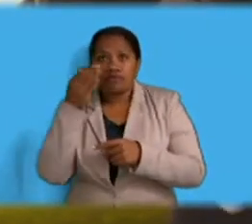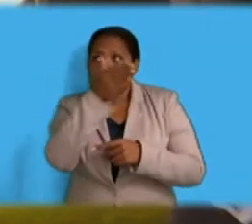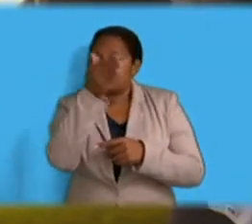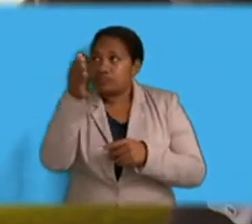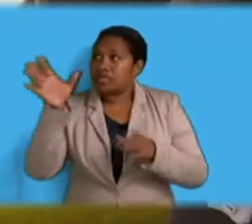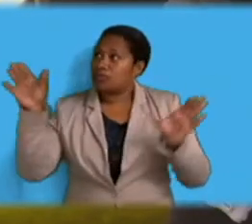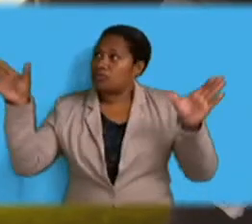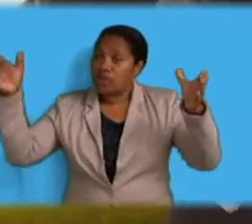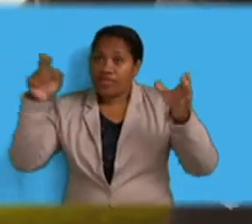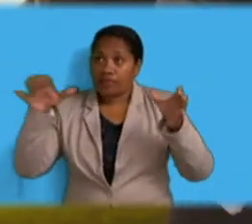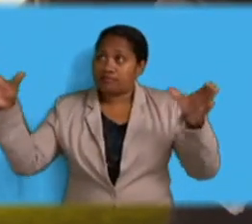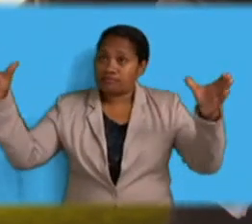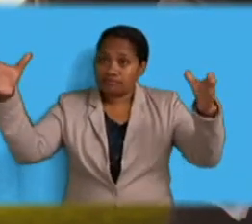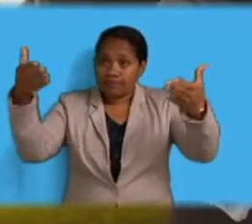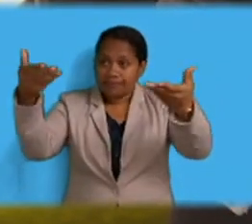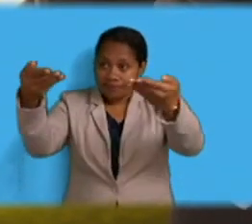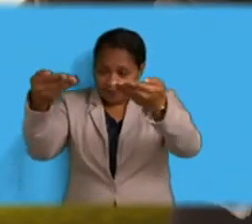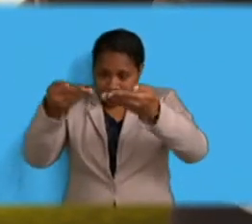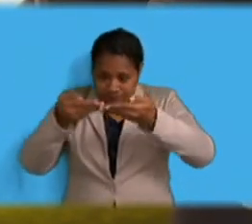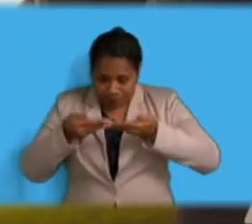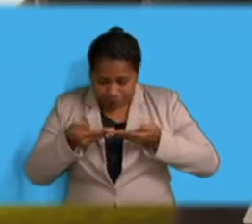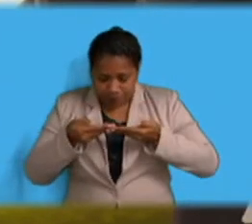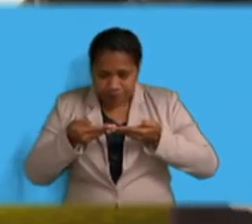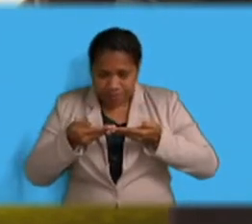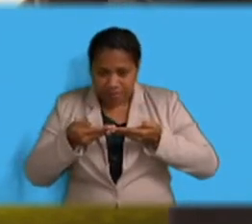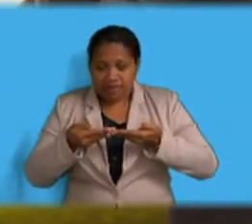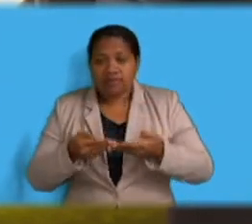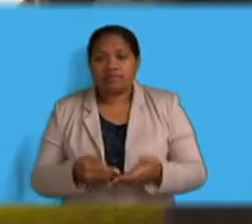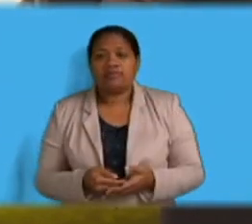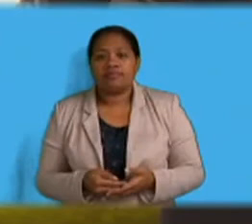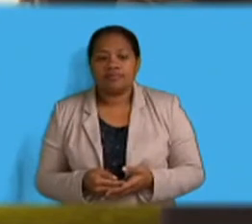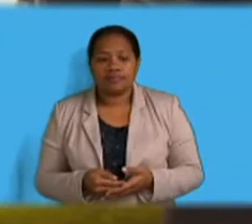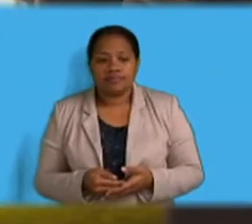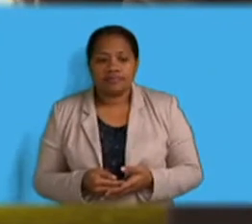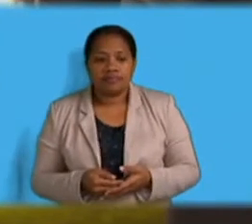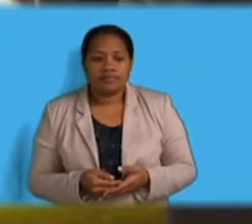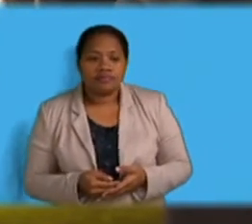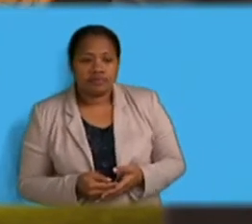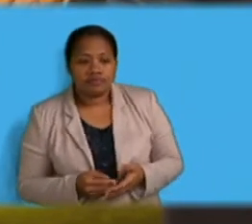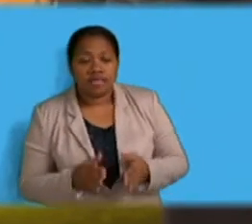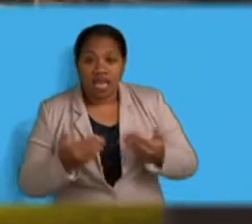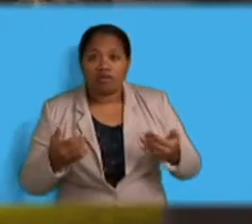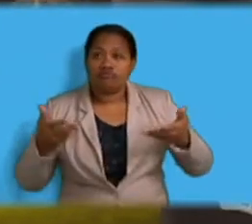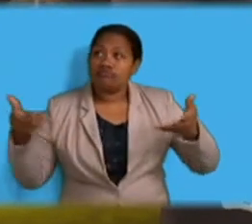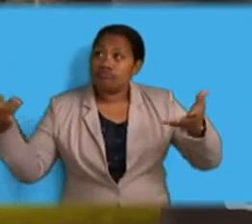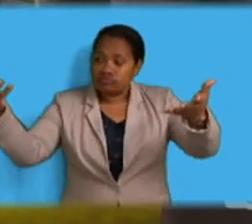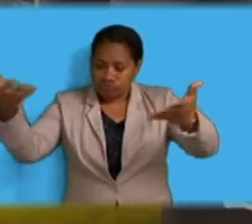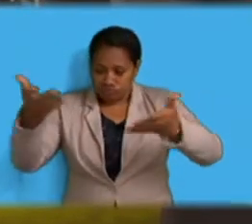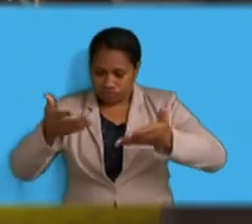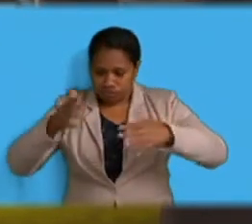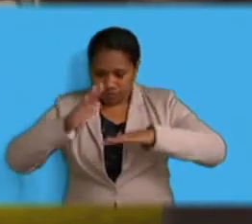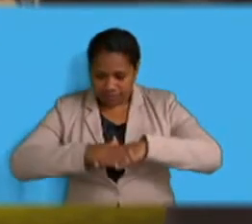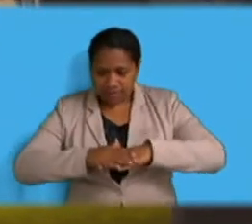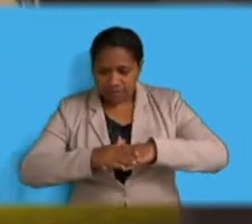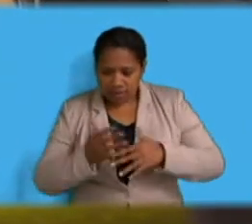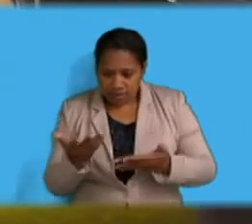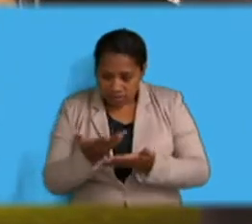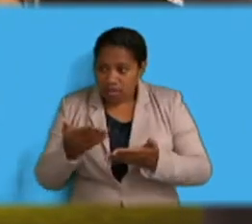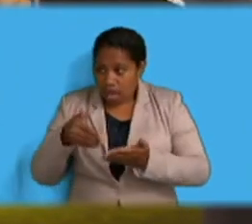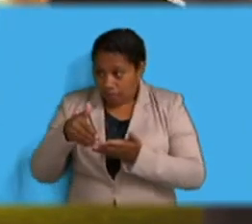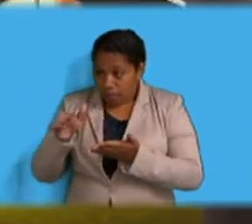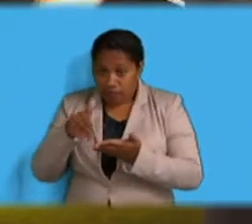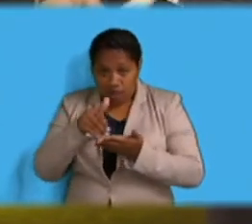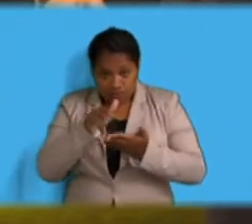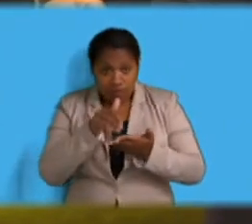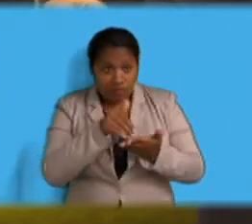together and be able to get them to sit in one shop or one place and to give the approvals. But some of the laws